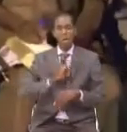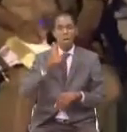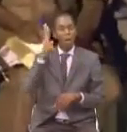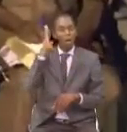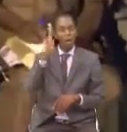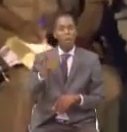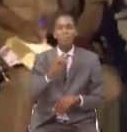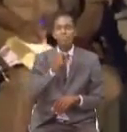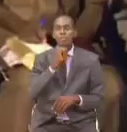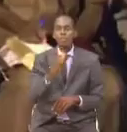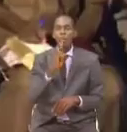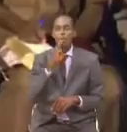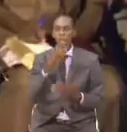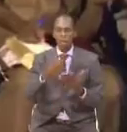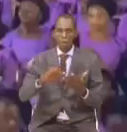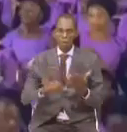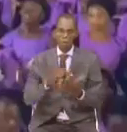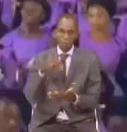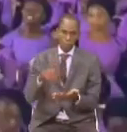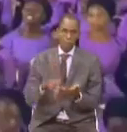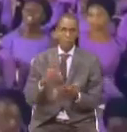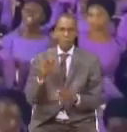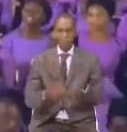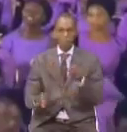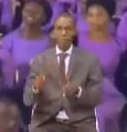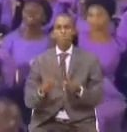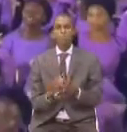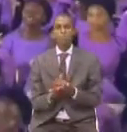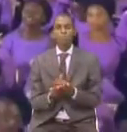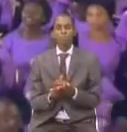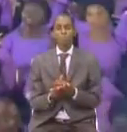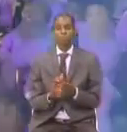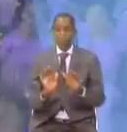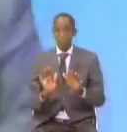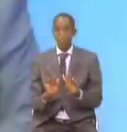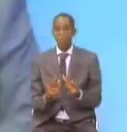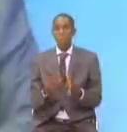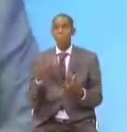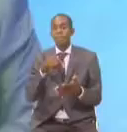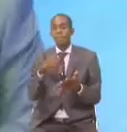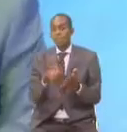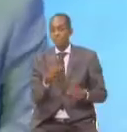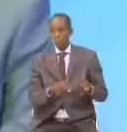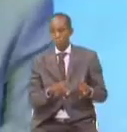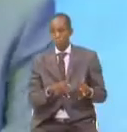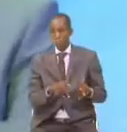me hear you. I will not be in this category. He that believeth